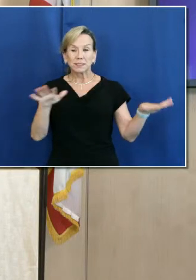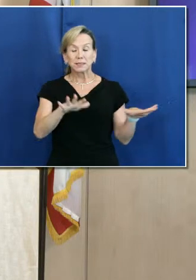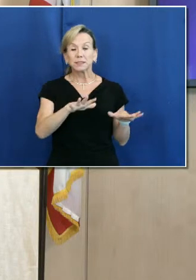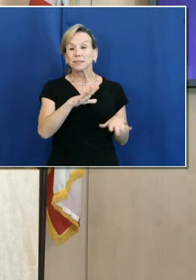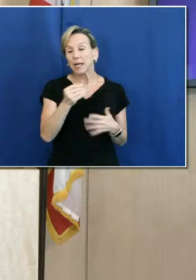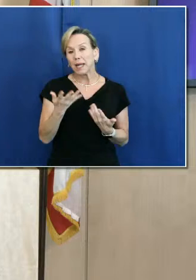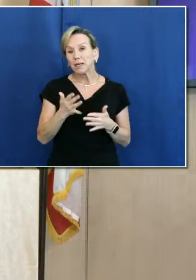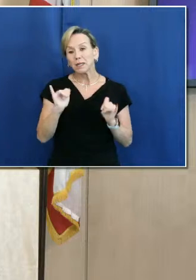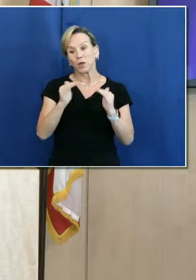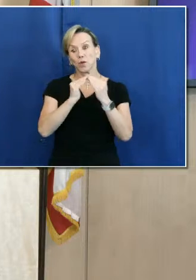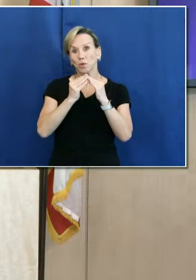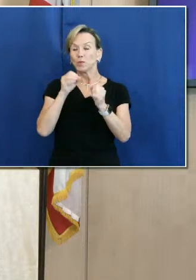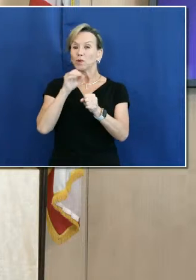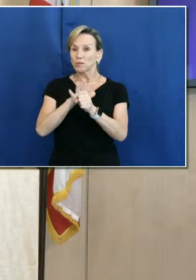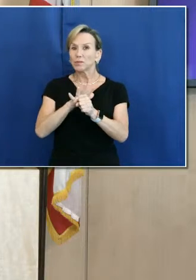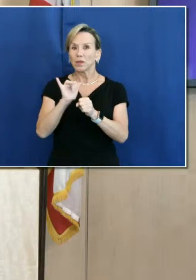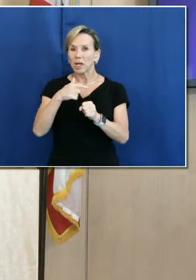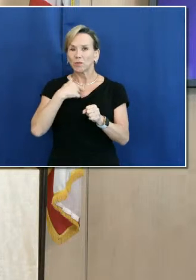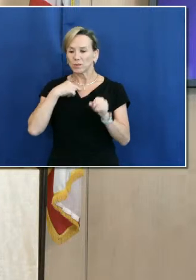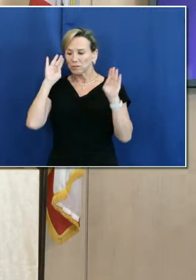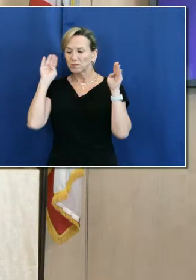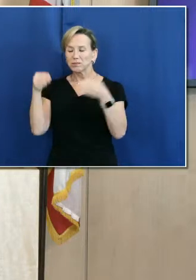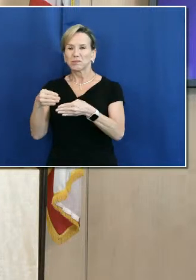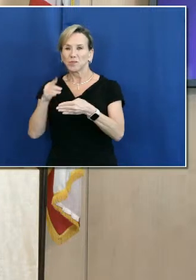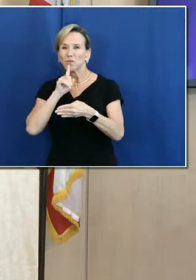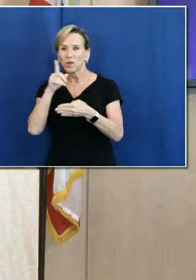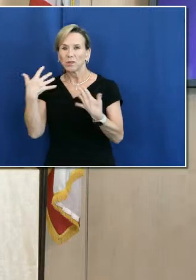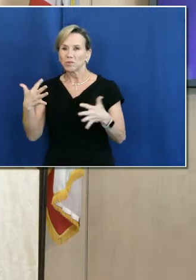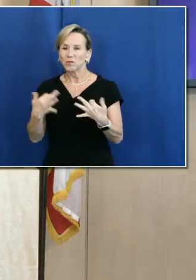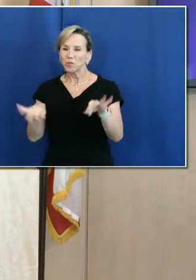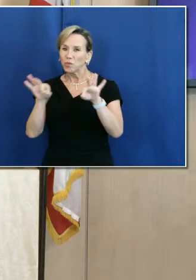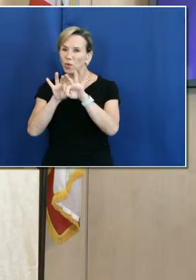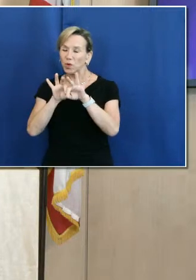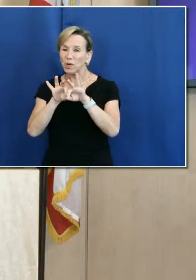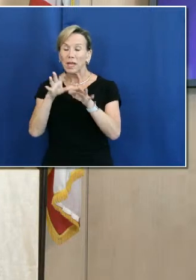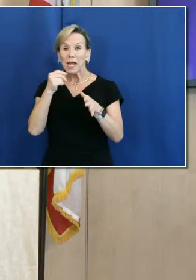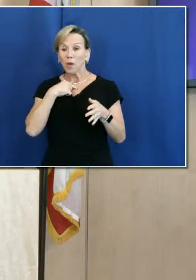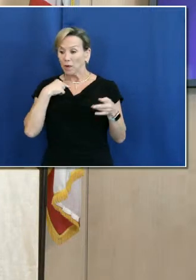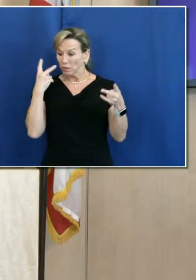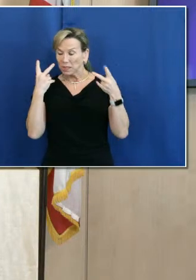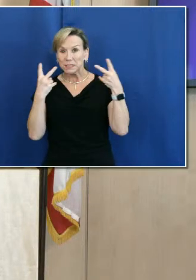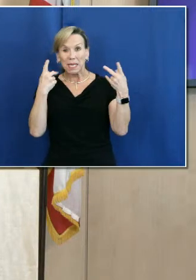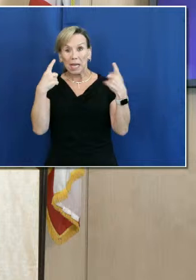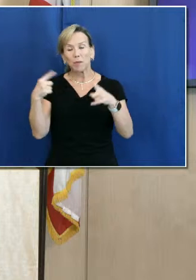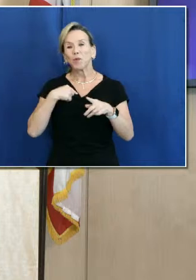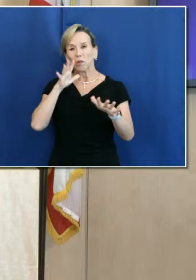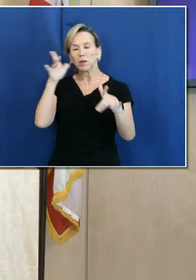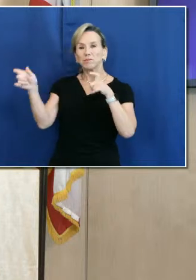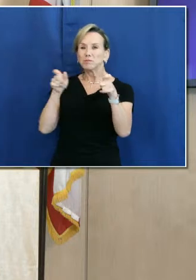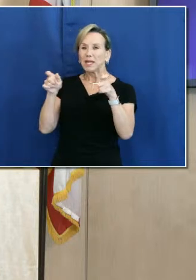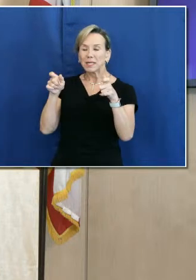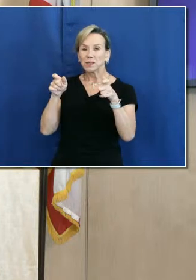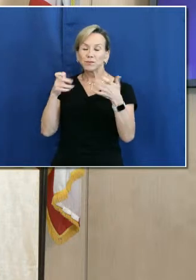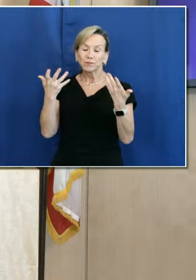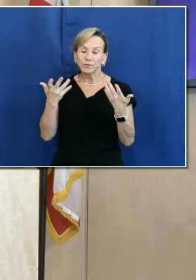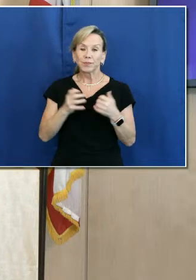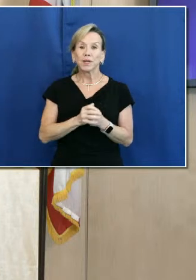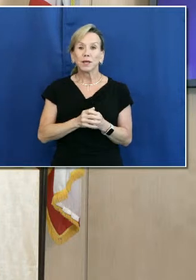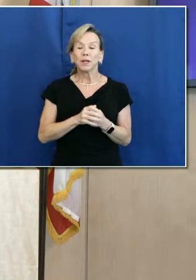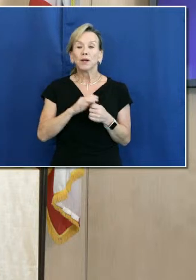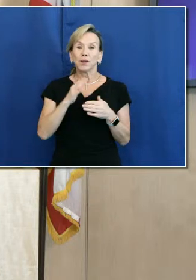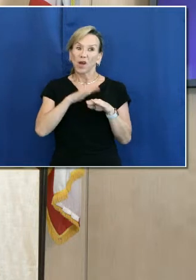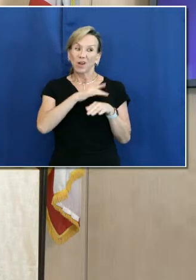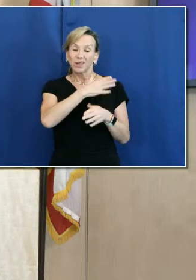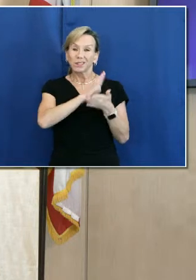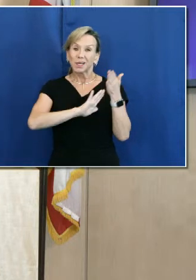focus. So we anticipate and will manage outbreaks if they occur or when they occur on our